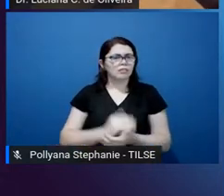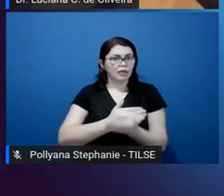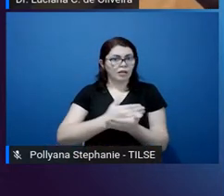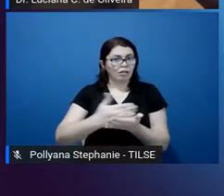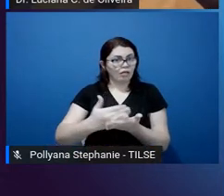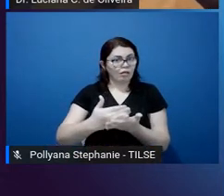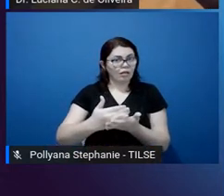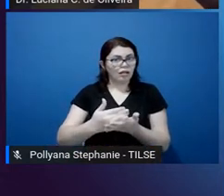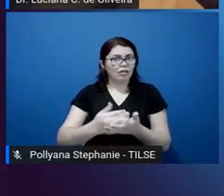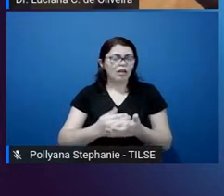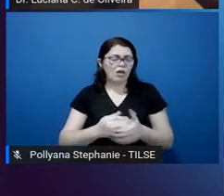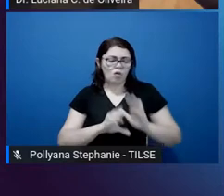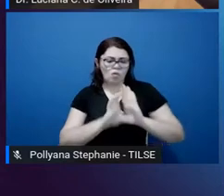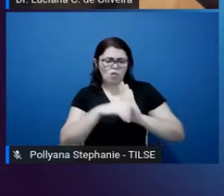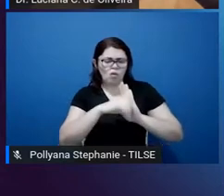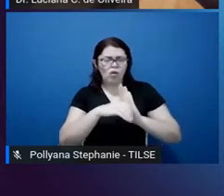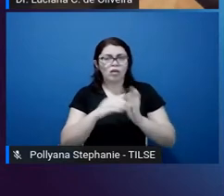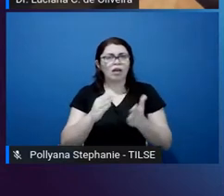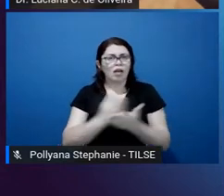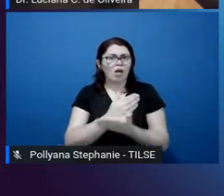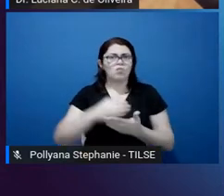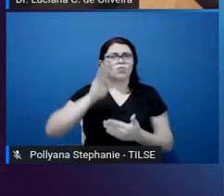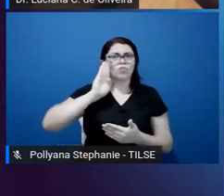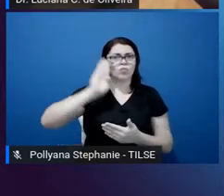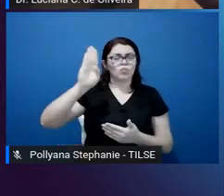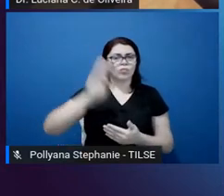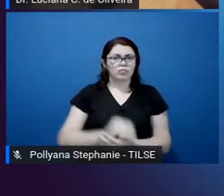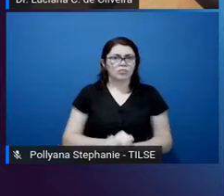key concepts.